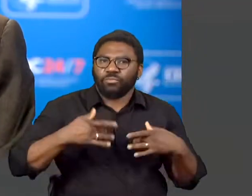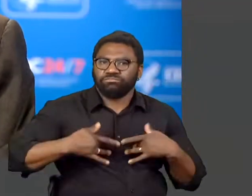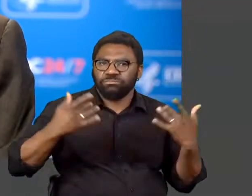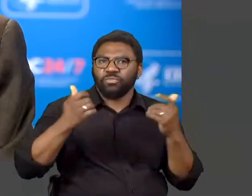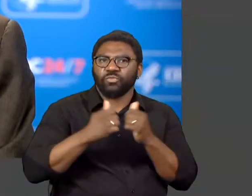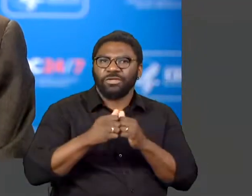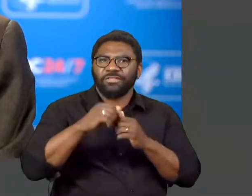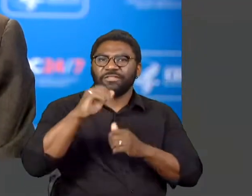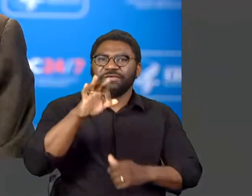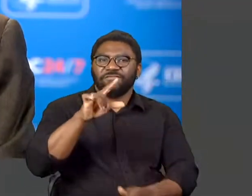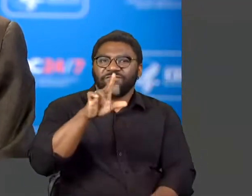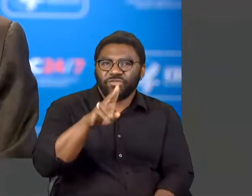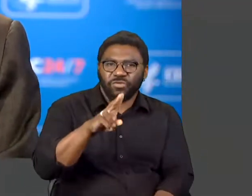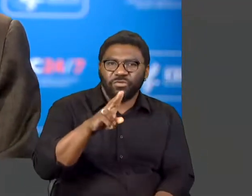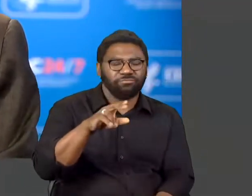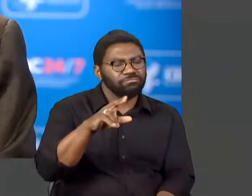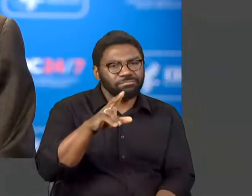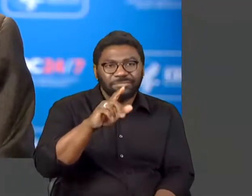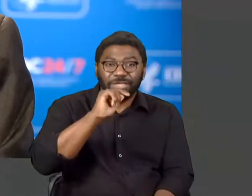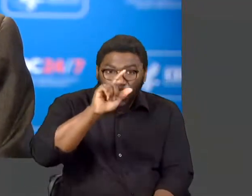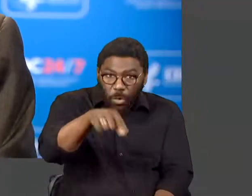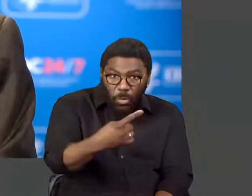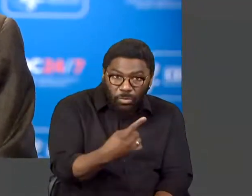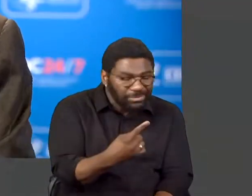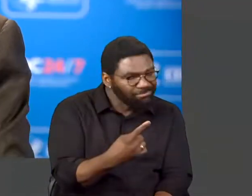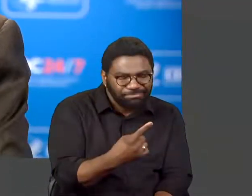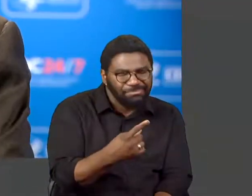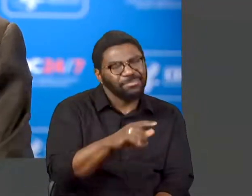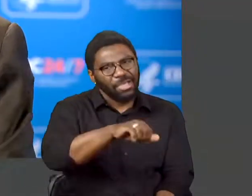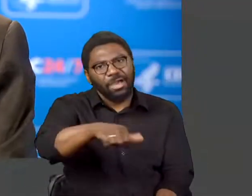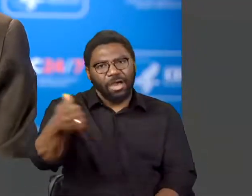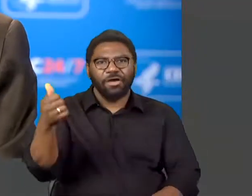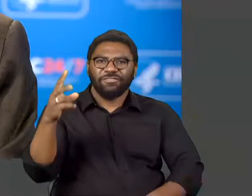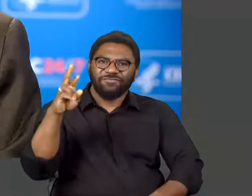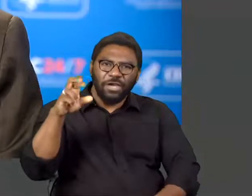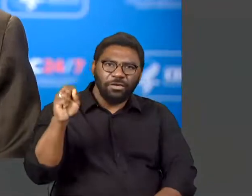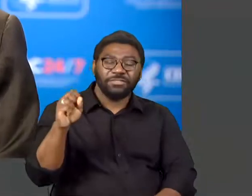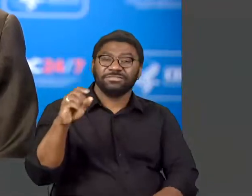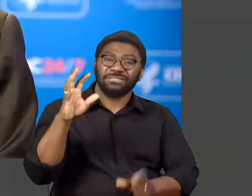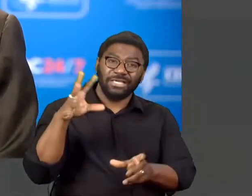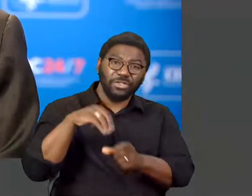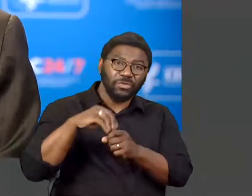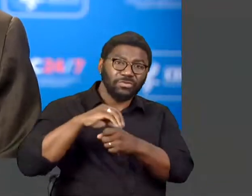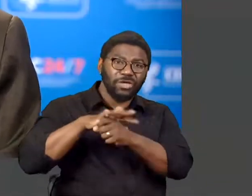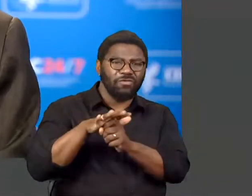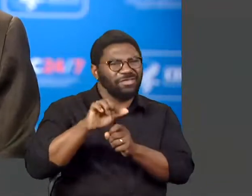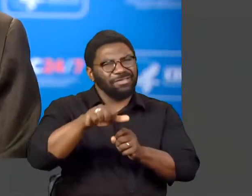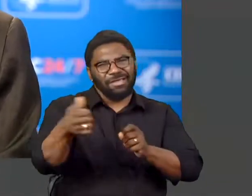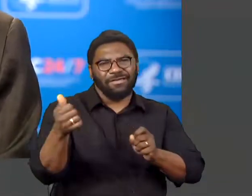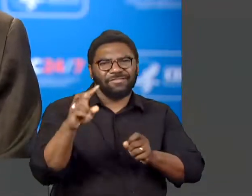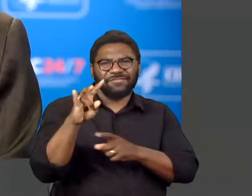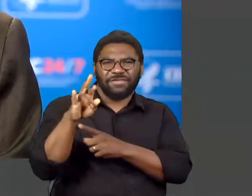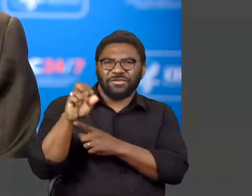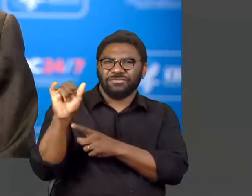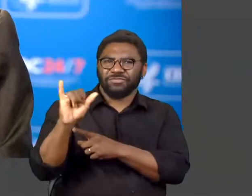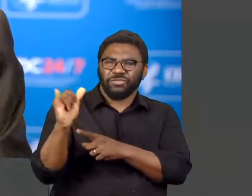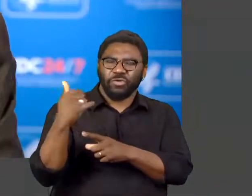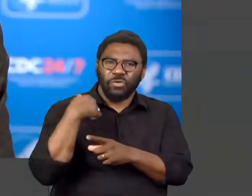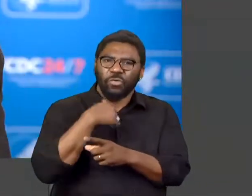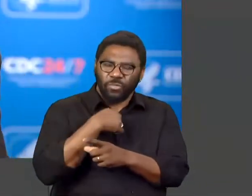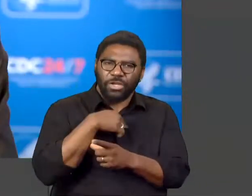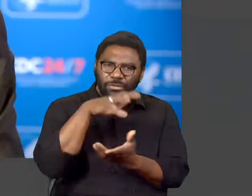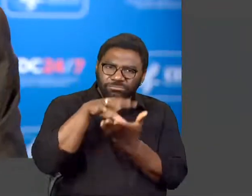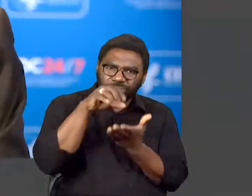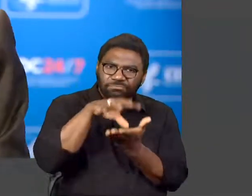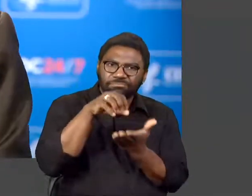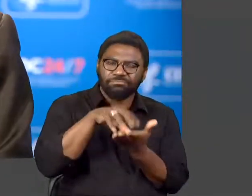we're talking about today, but a host of other viruses, whether that's COVID, as well as other things that we are learning how to detect. I'm going to